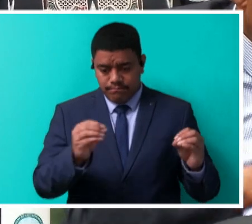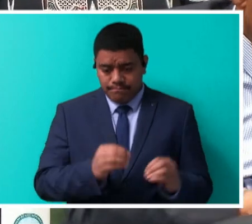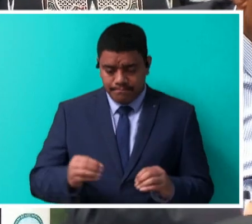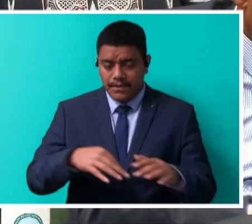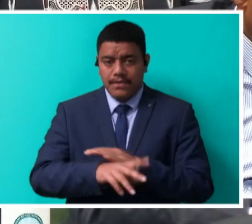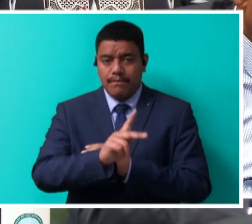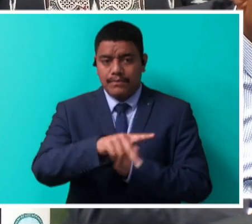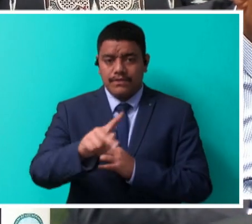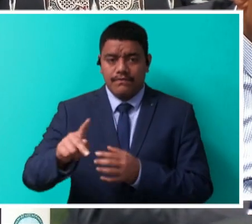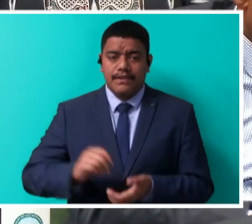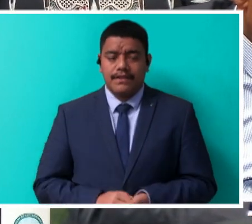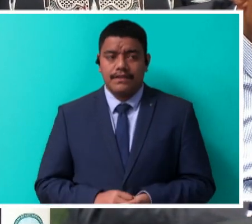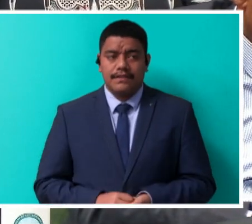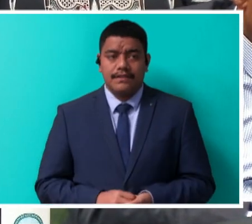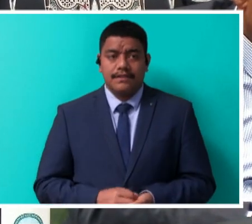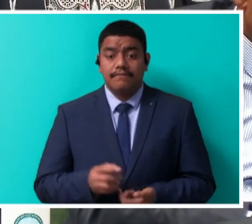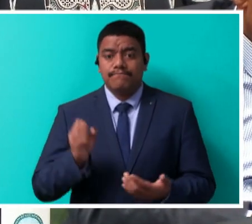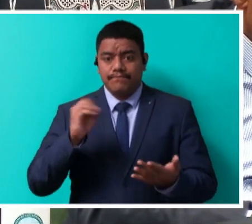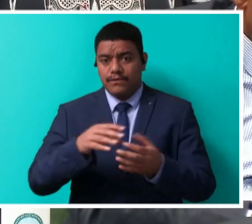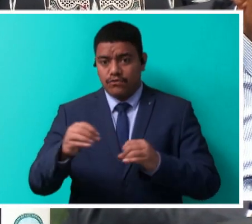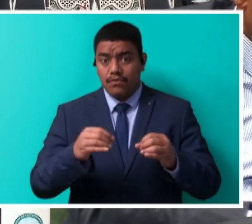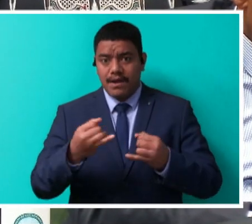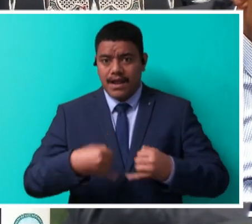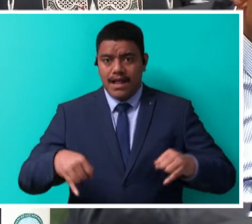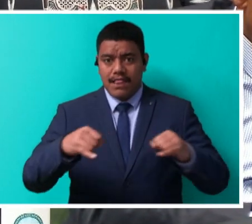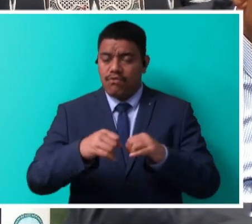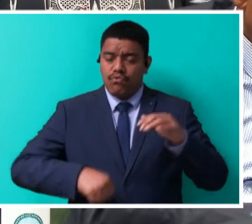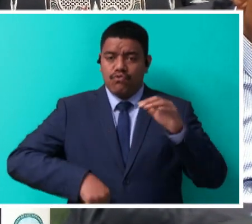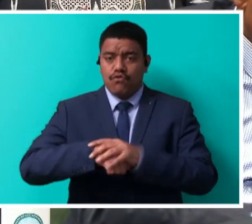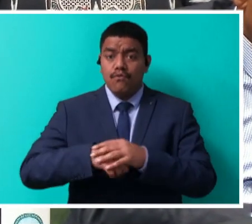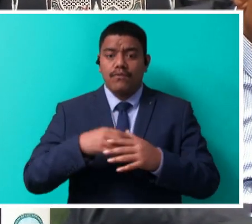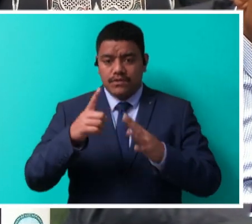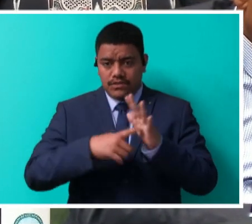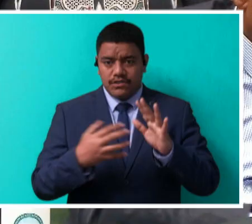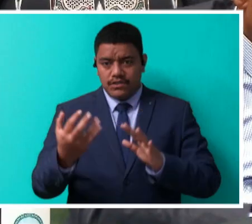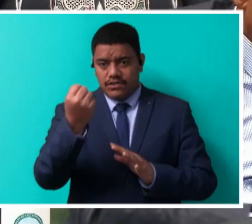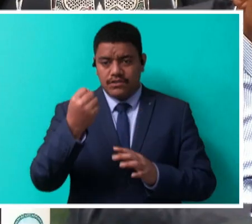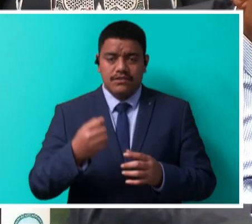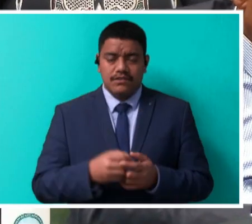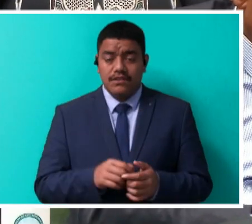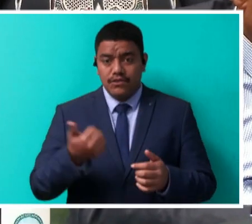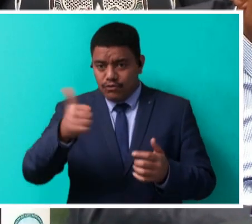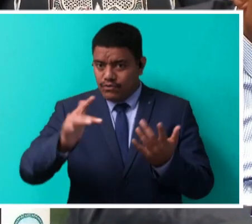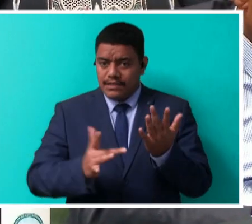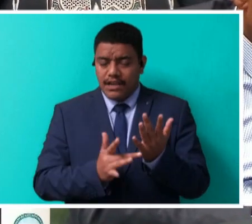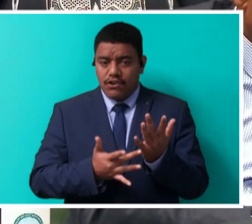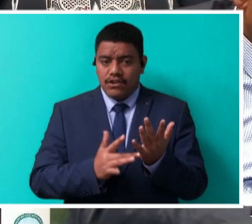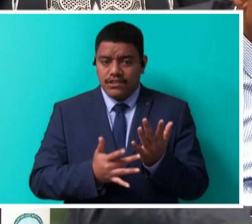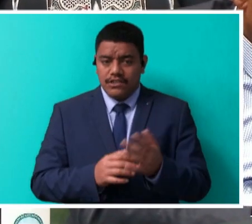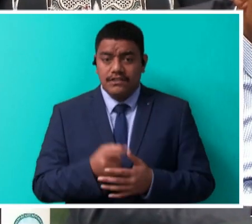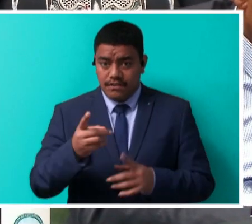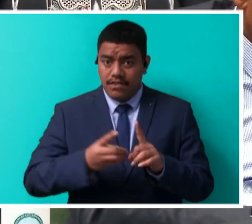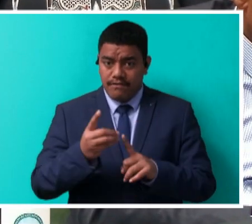Pacific, placing the Solomon Islands at the forefront of the justice sector digitization. These developers